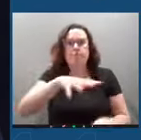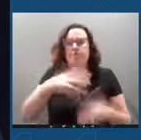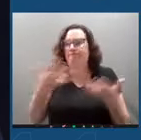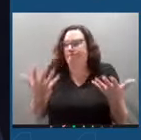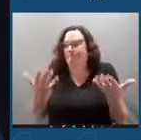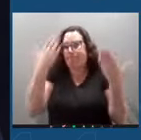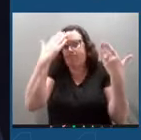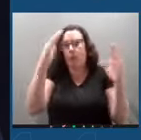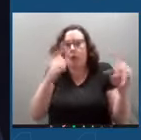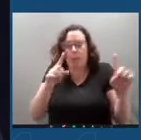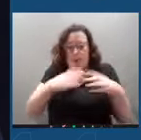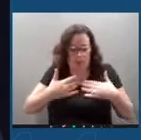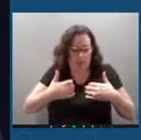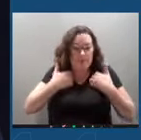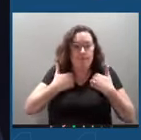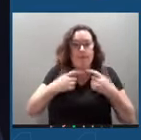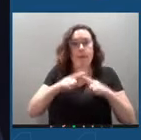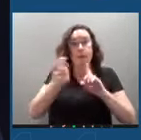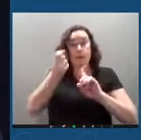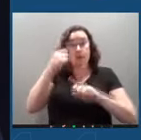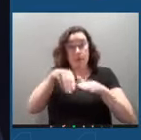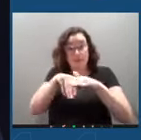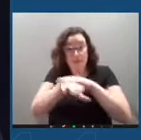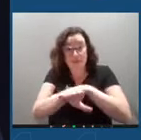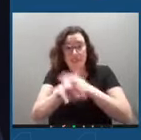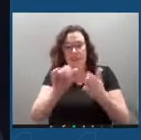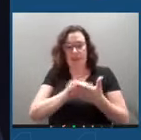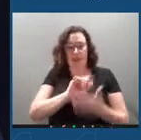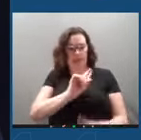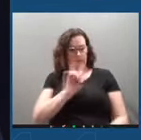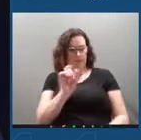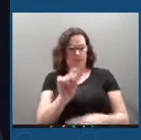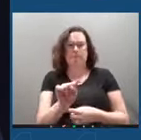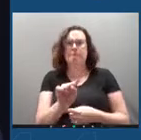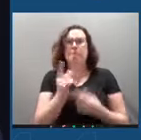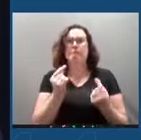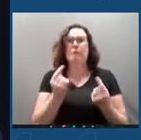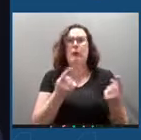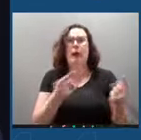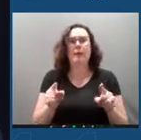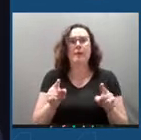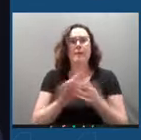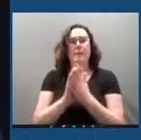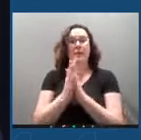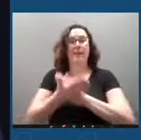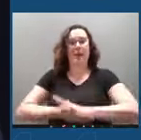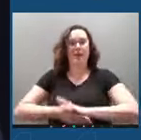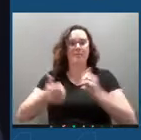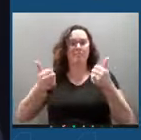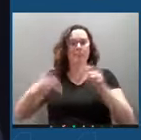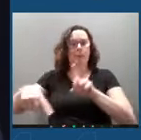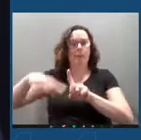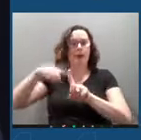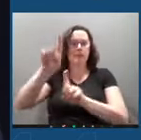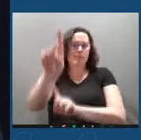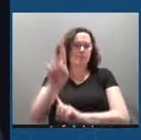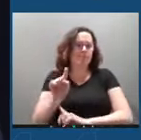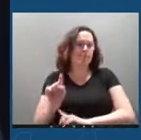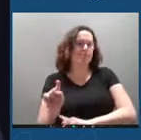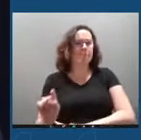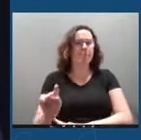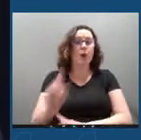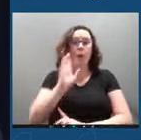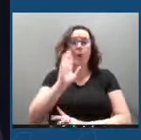this, that question mark turns into an exclamation point. We're going to be all right. We're going to be all right. Because you